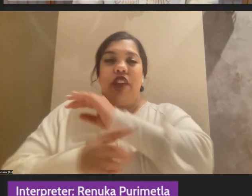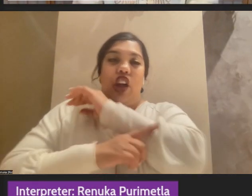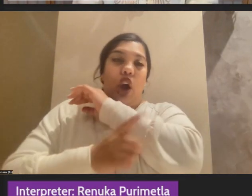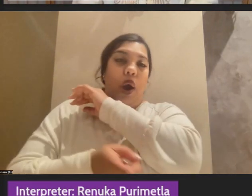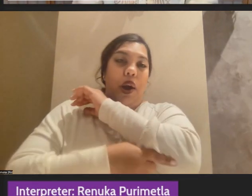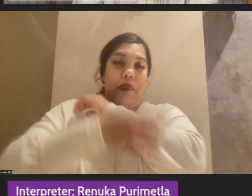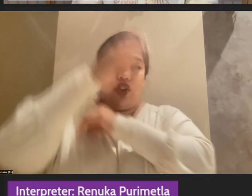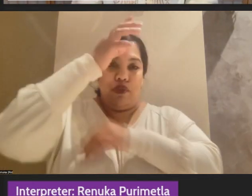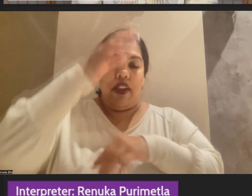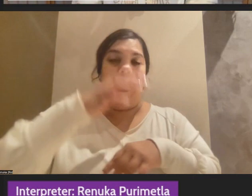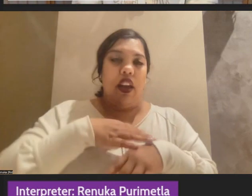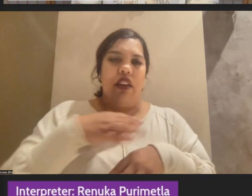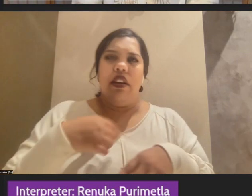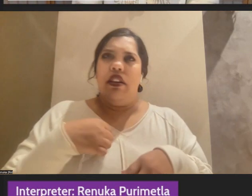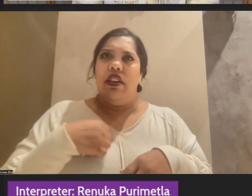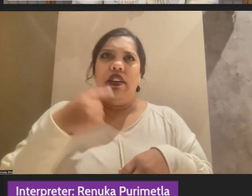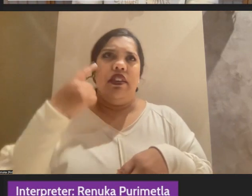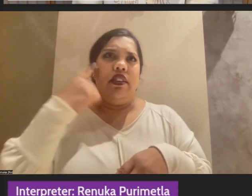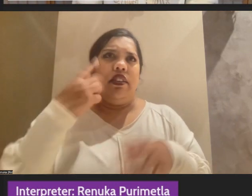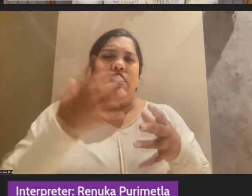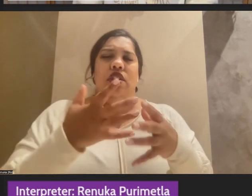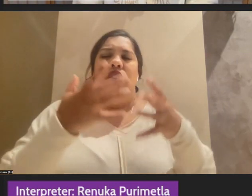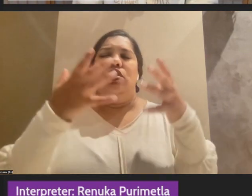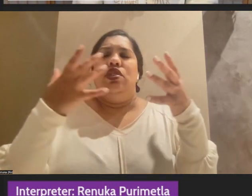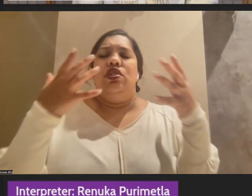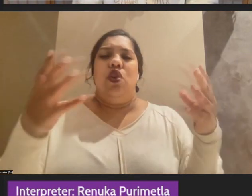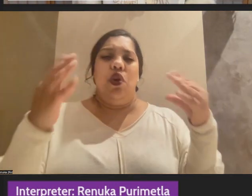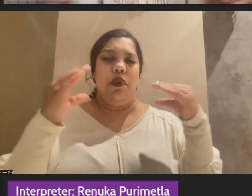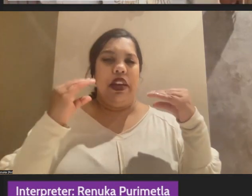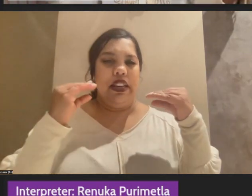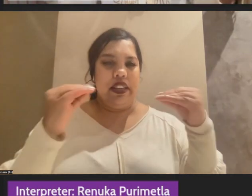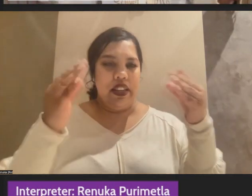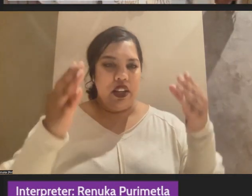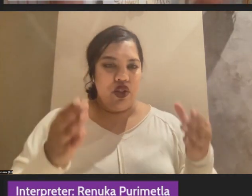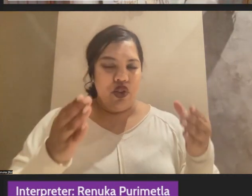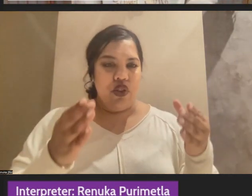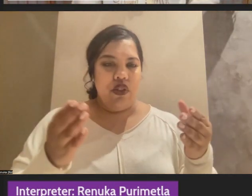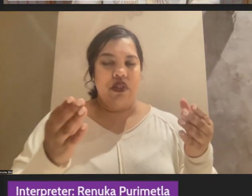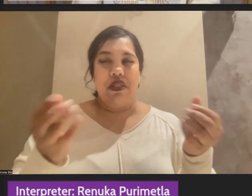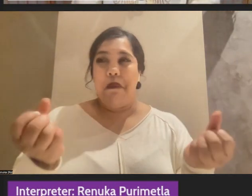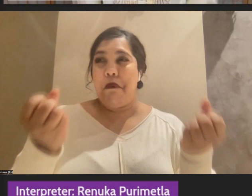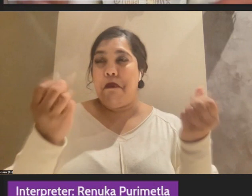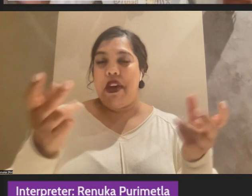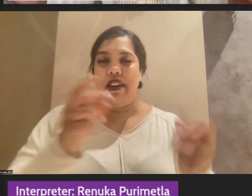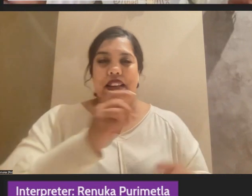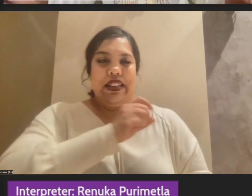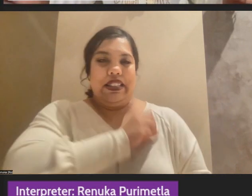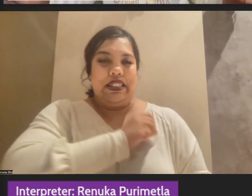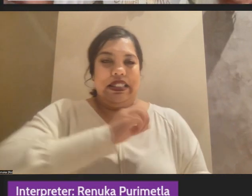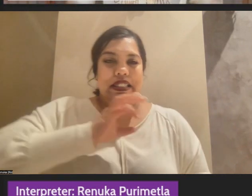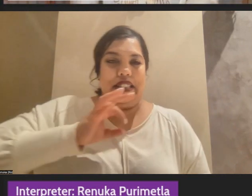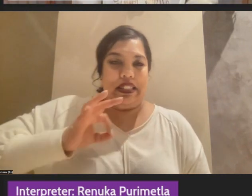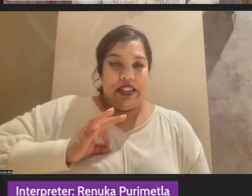teacher, many a educational colleague refer to a student in such a